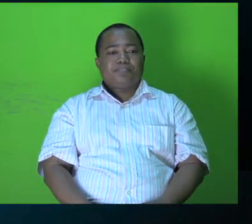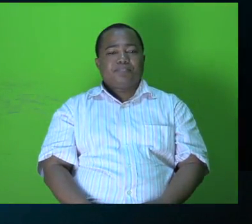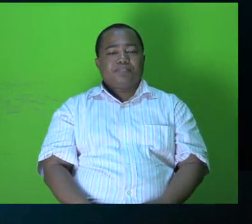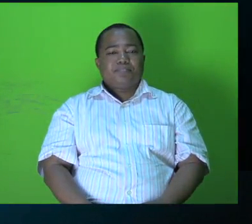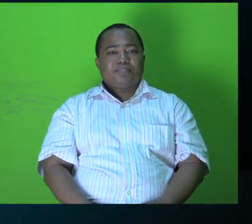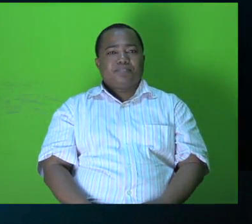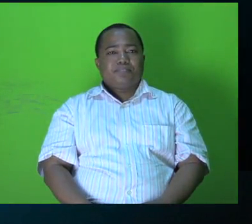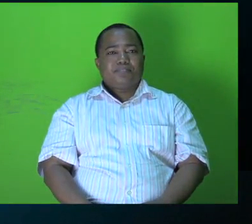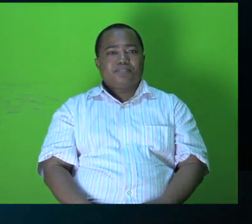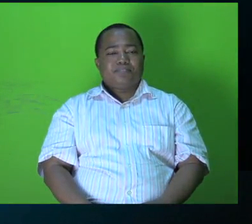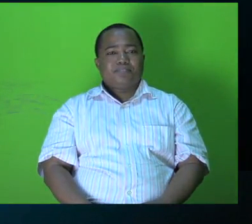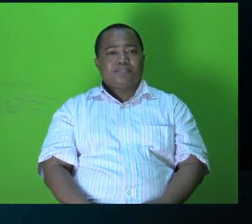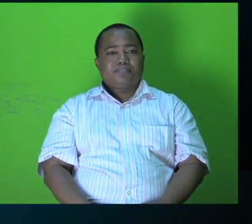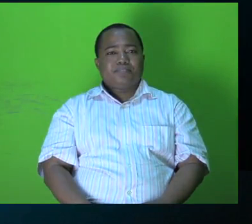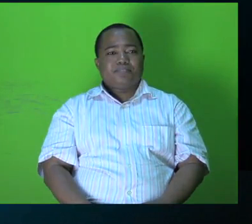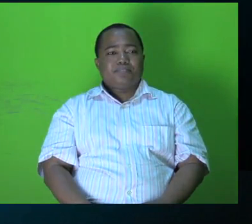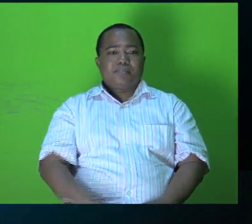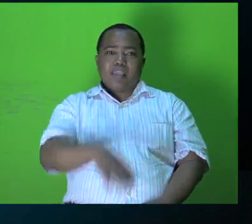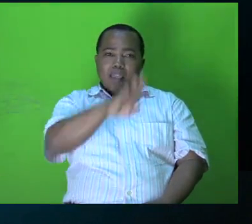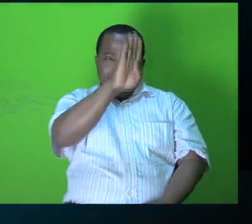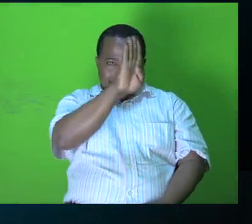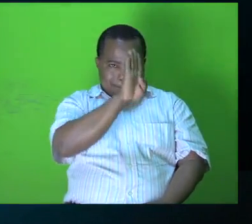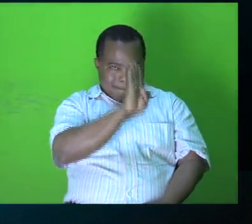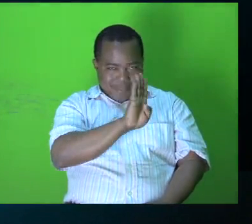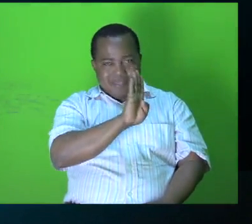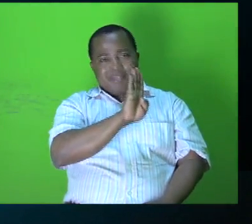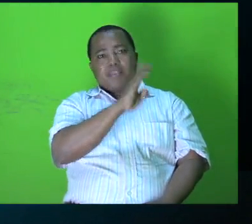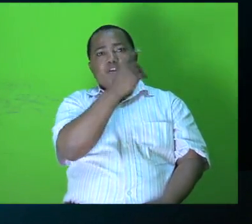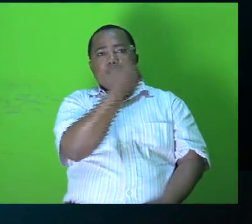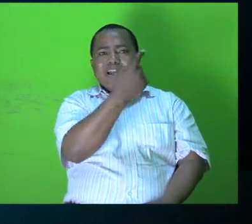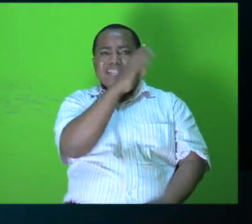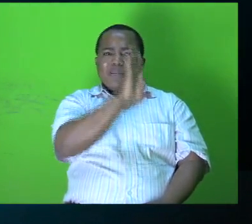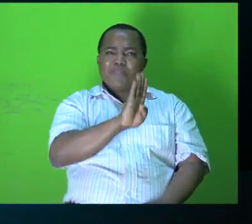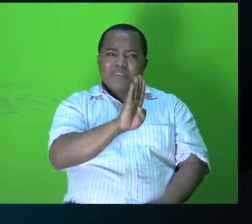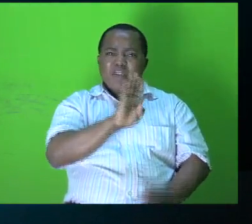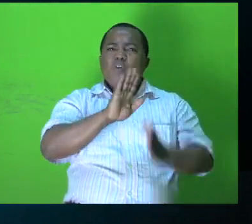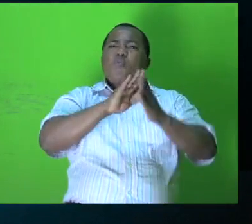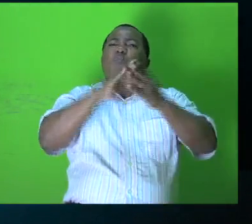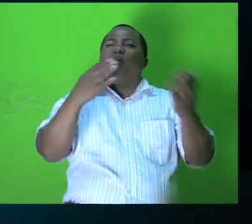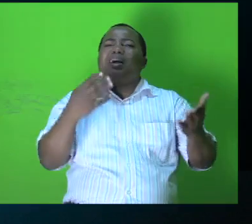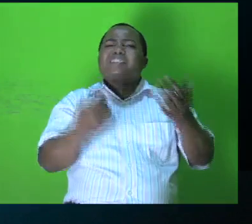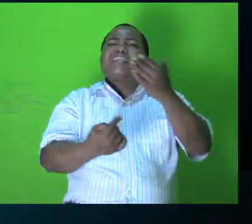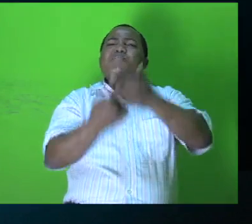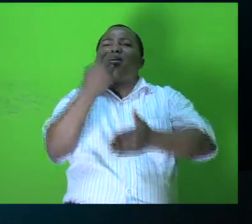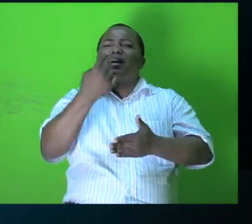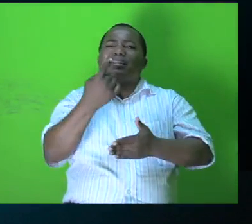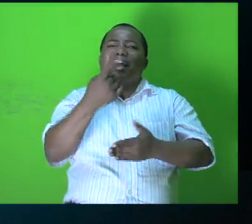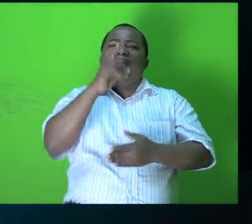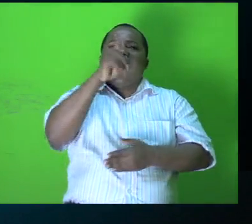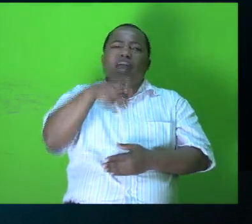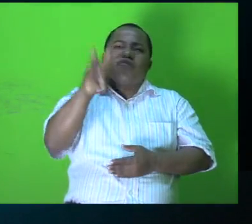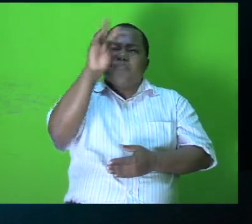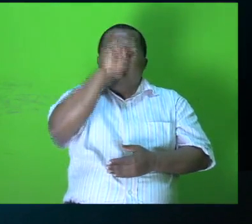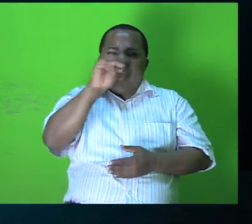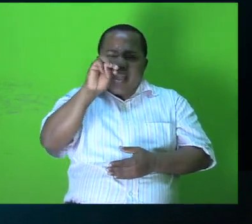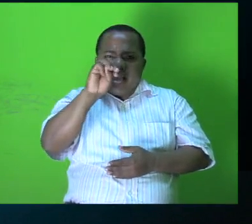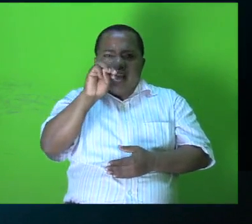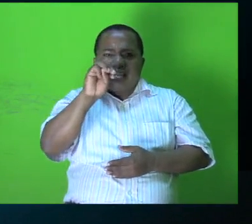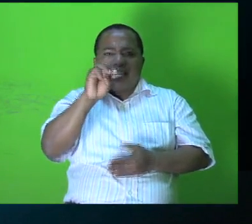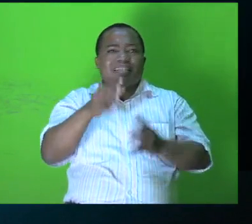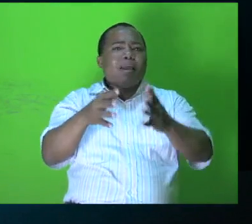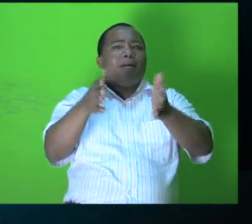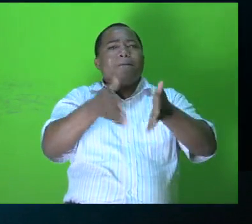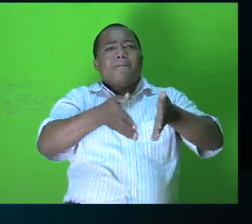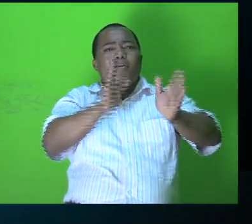What is meiosis? B. What will happen if meiosis process will fail